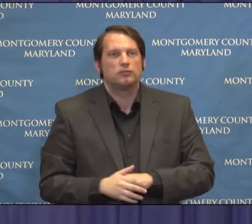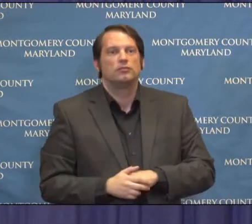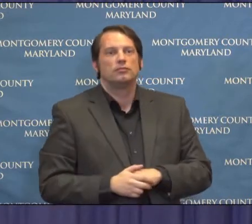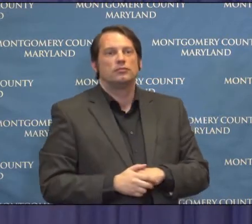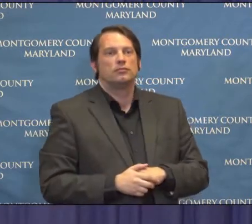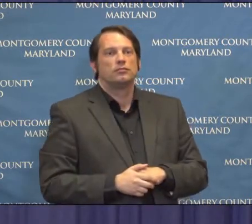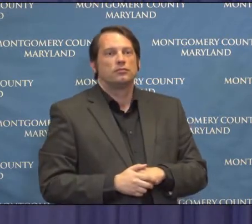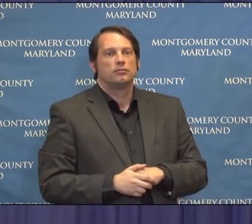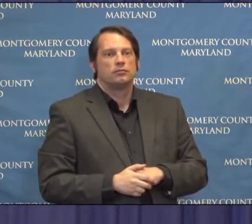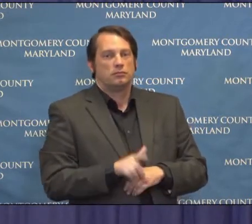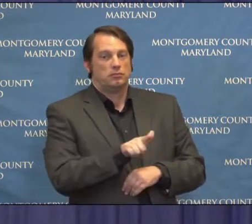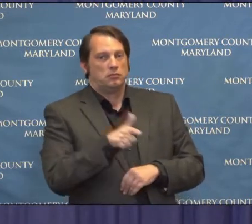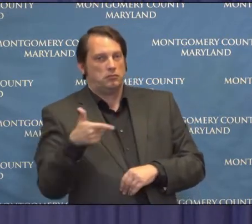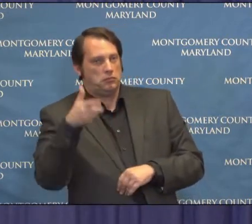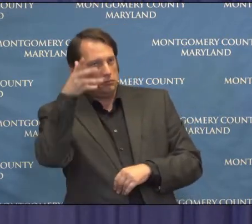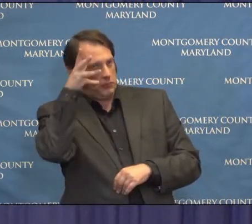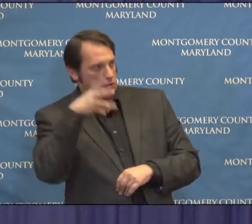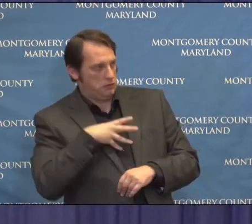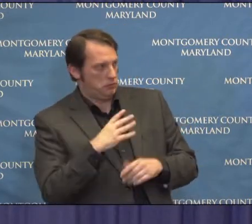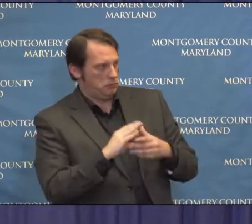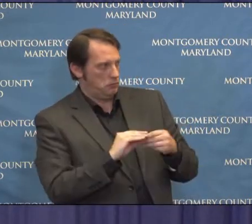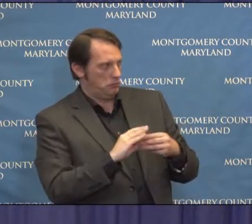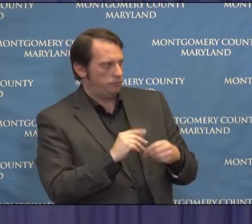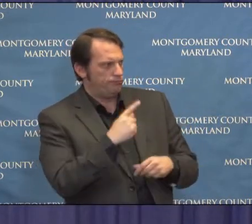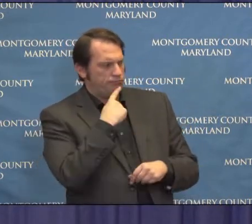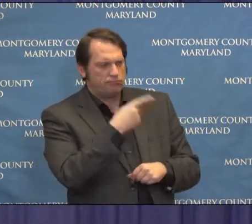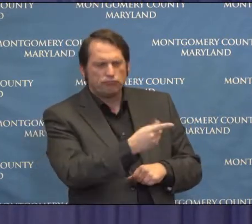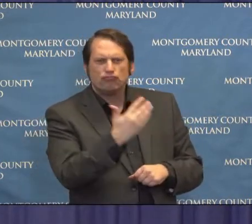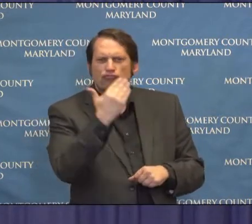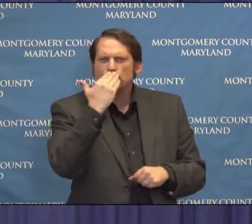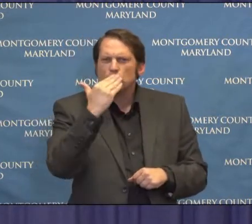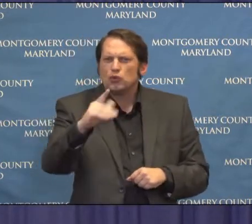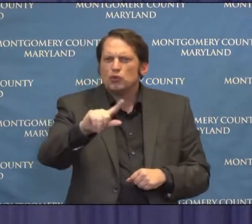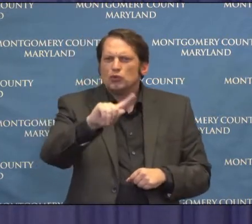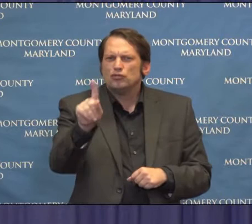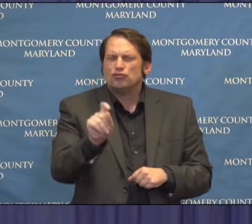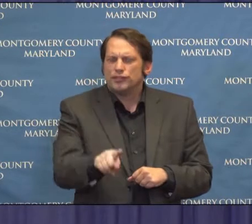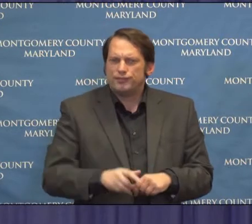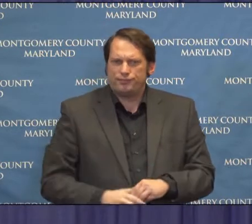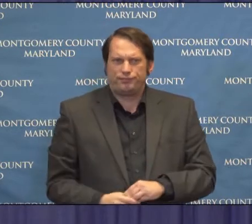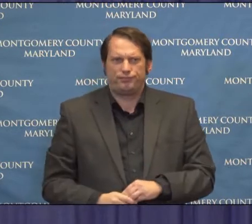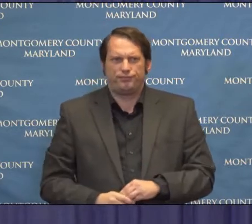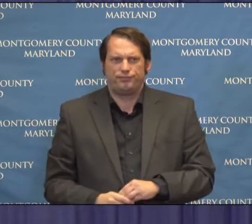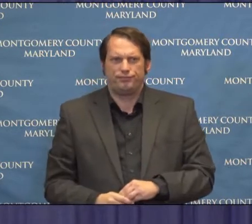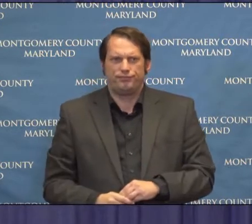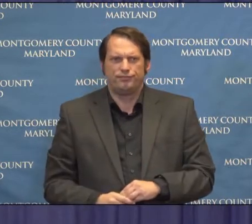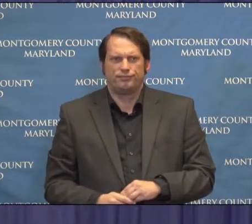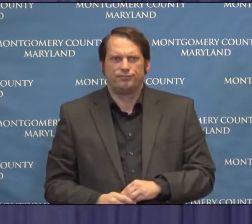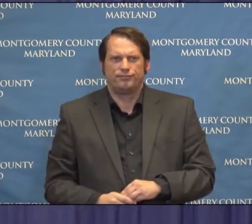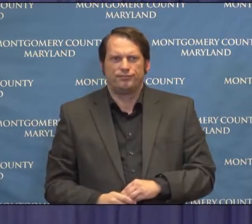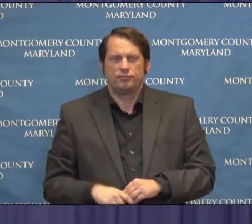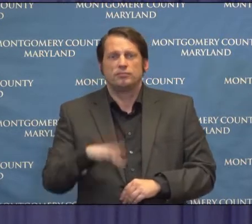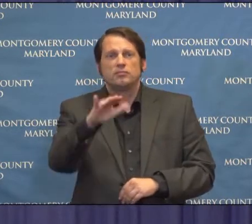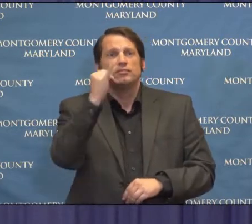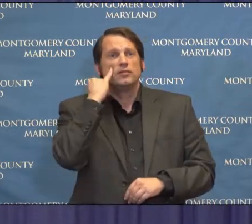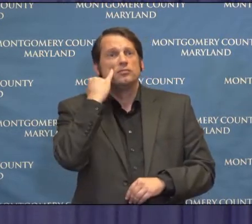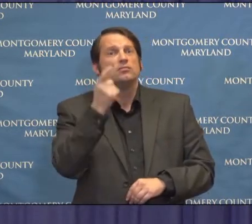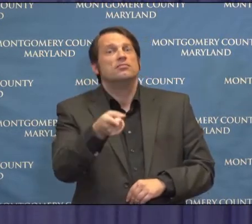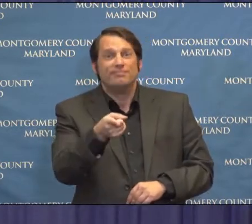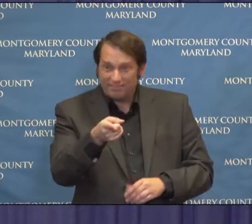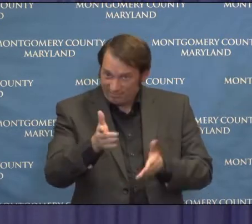repeat pieces of it. Okay. So if they're laid off, they're eligible for unemployment. And